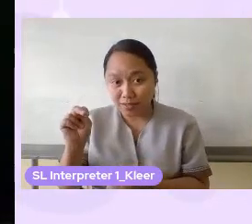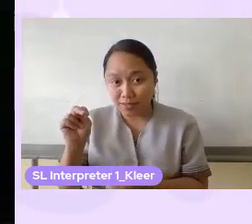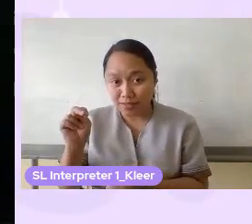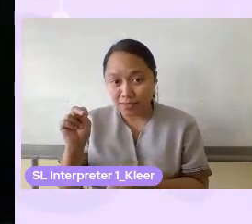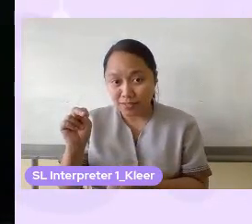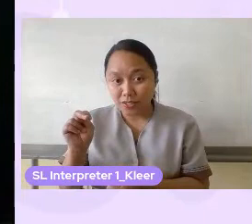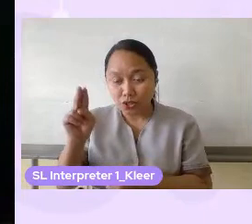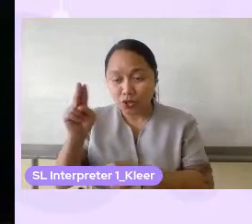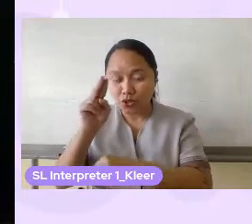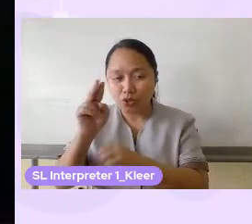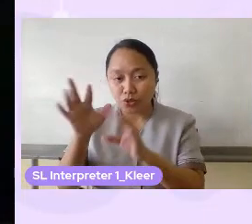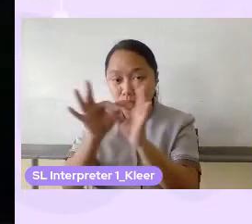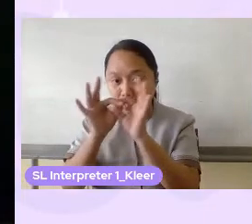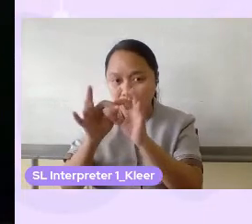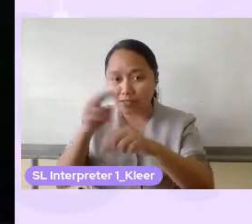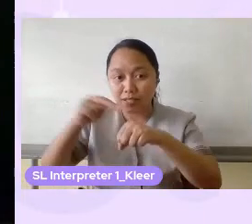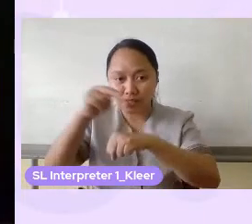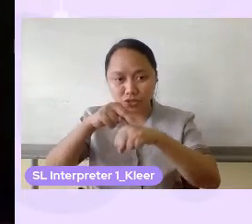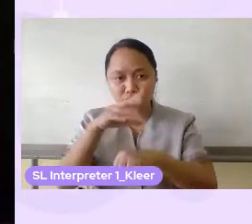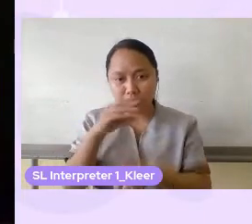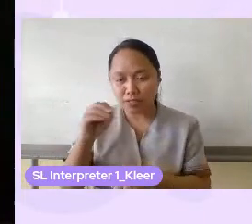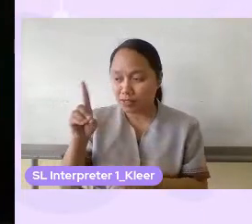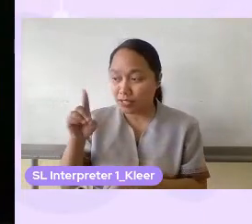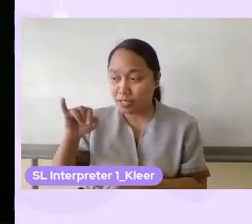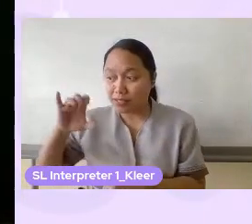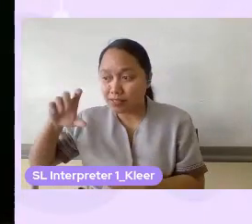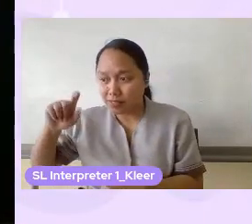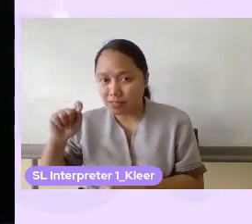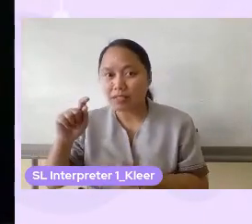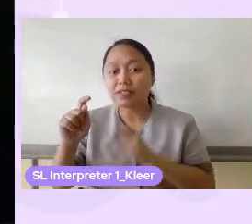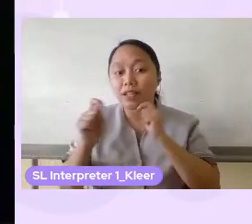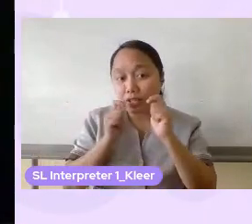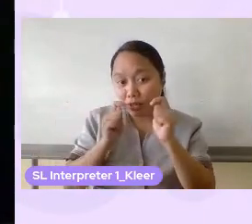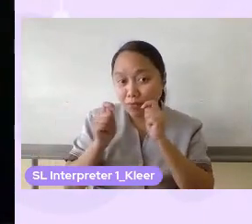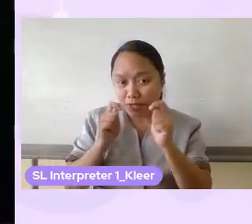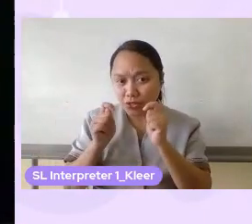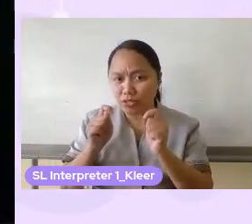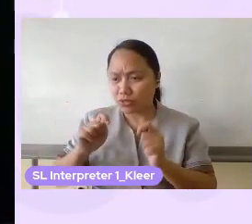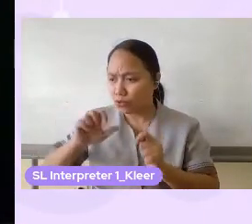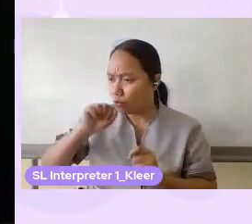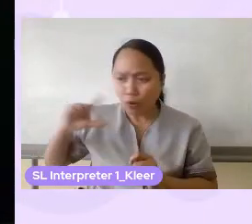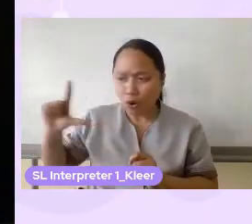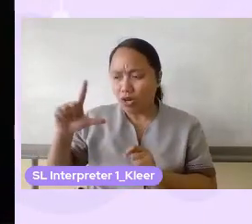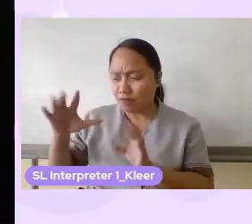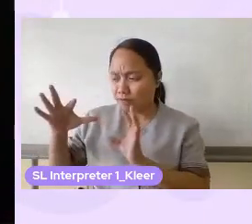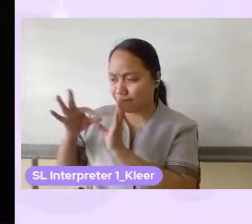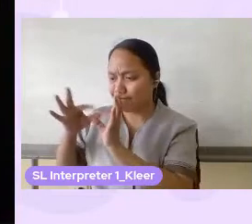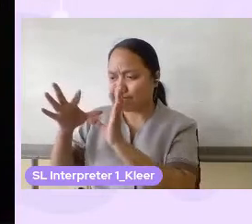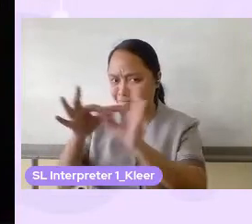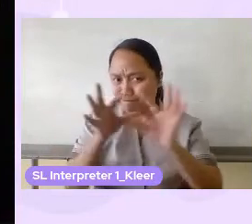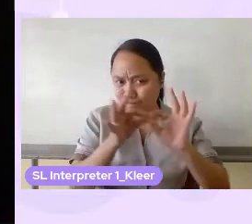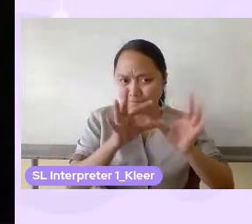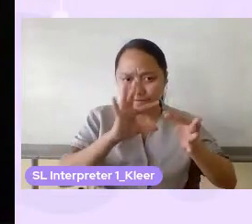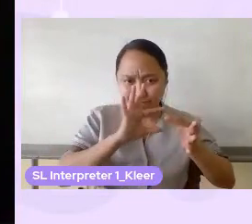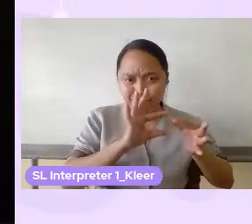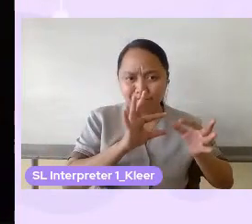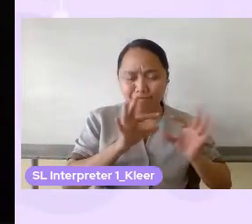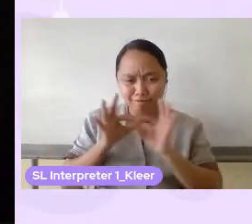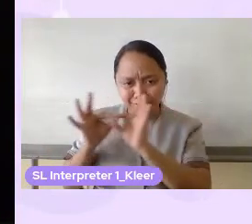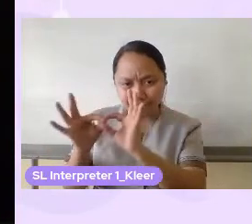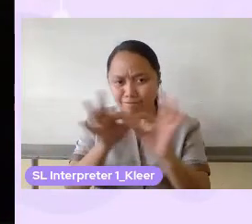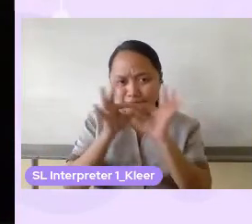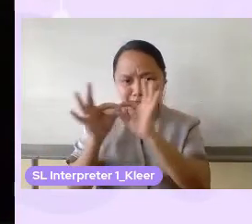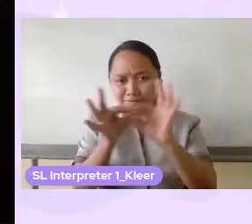and communications technologies and telecommunications. This particular international body has